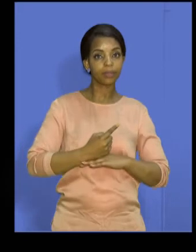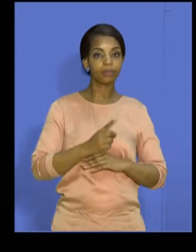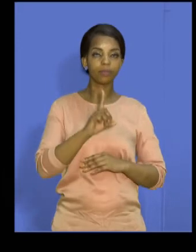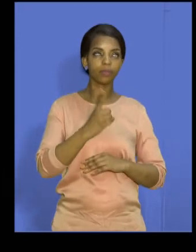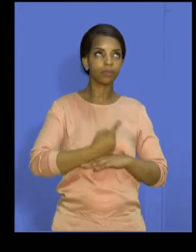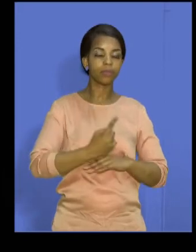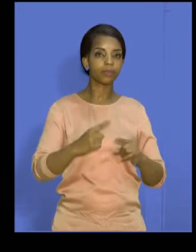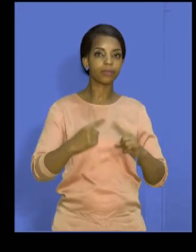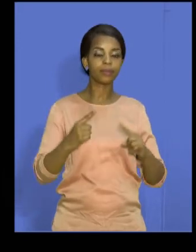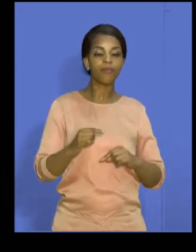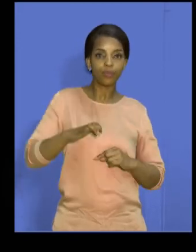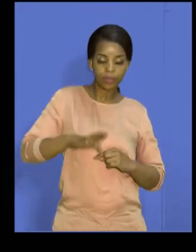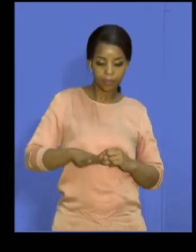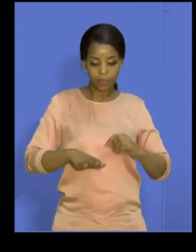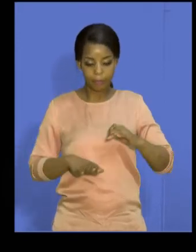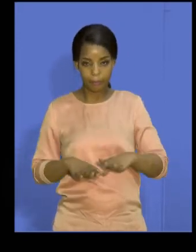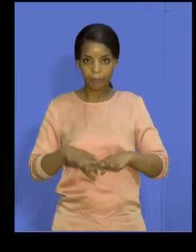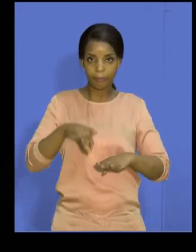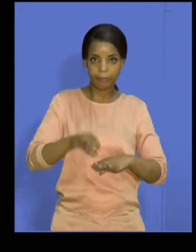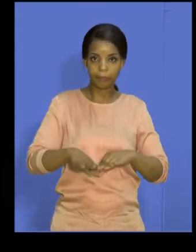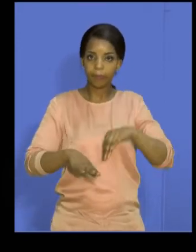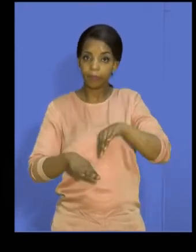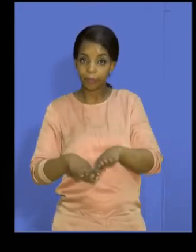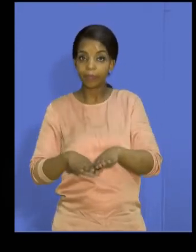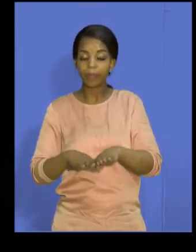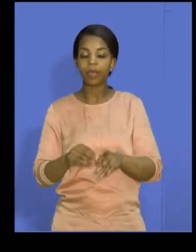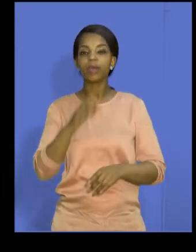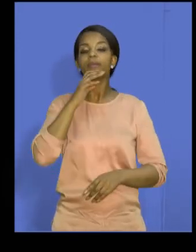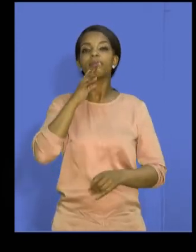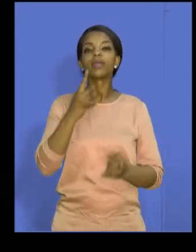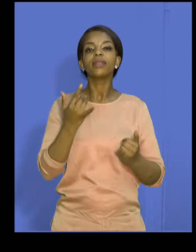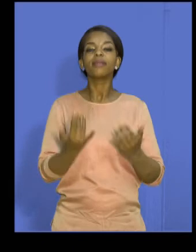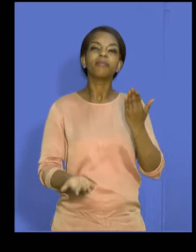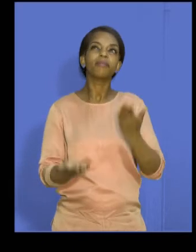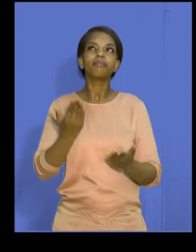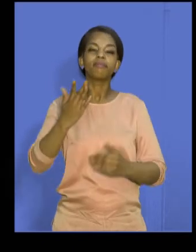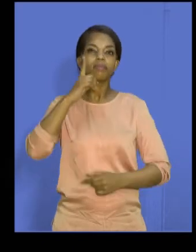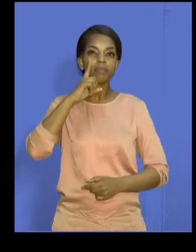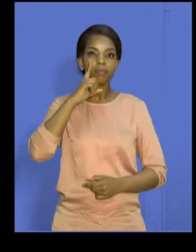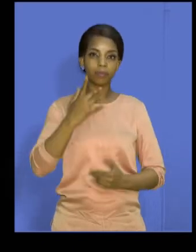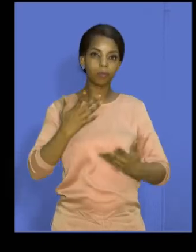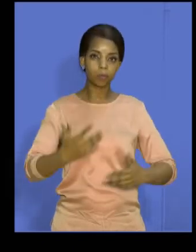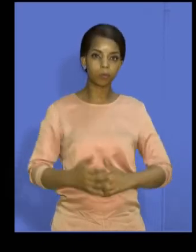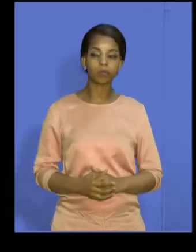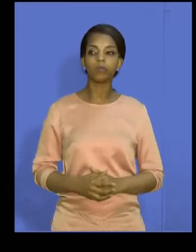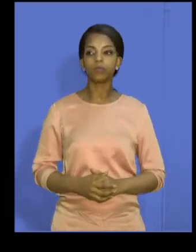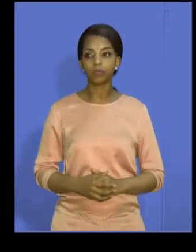person walked. So maybe let's look at day 8, right? So in day